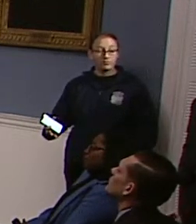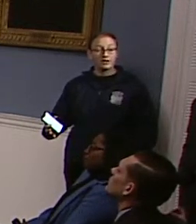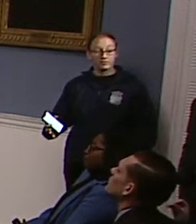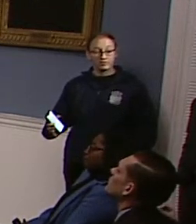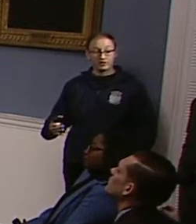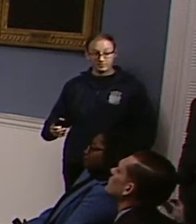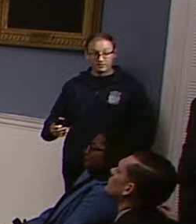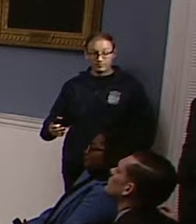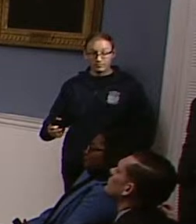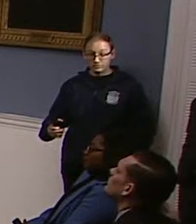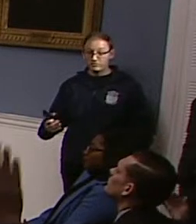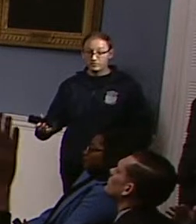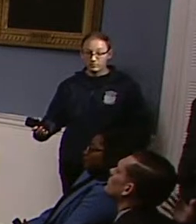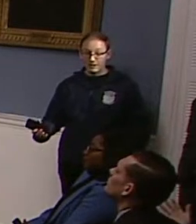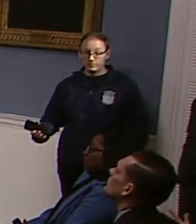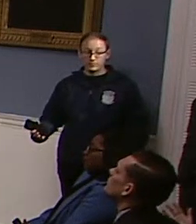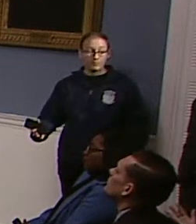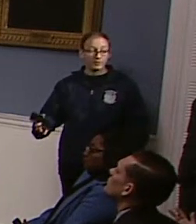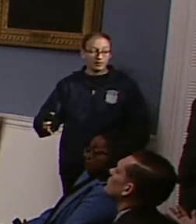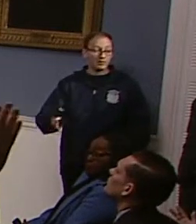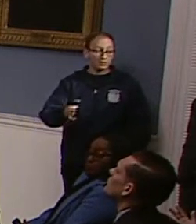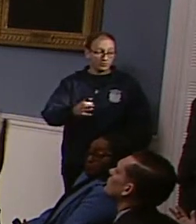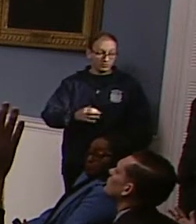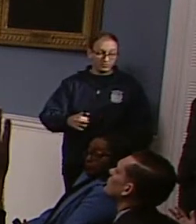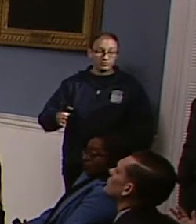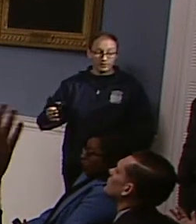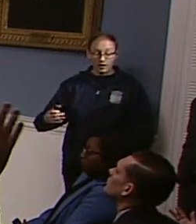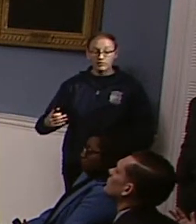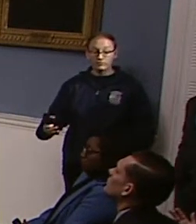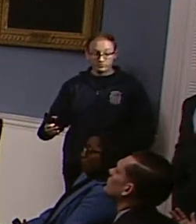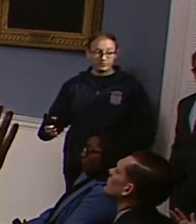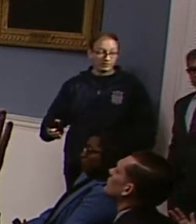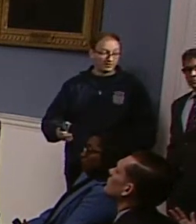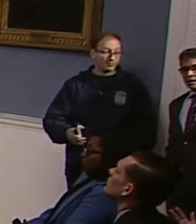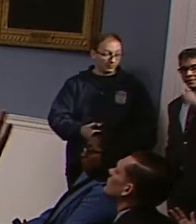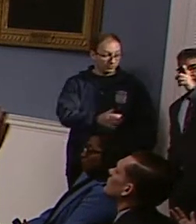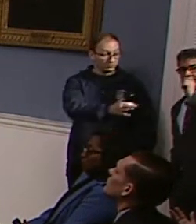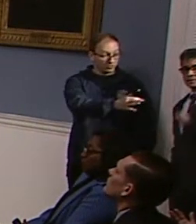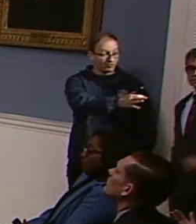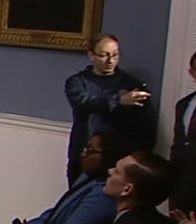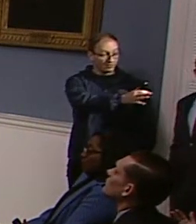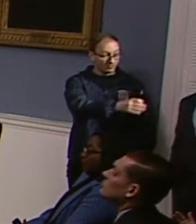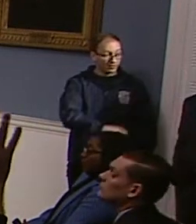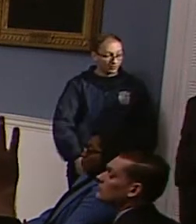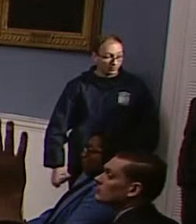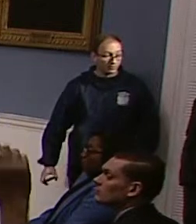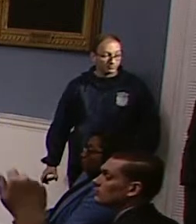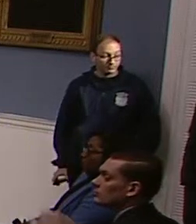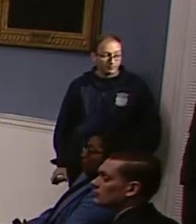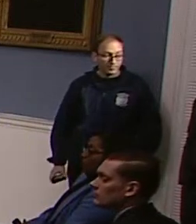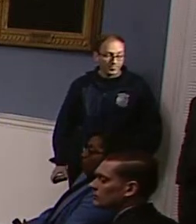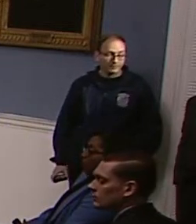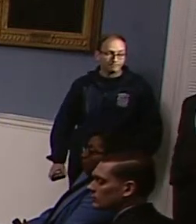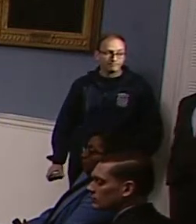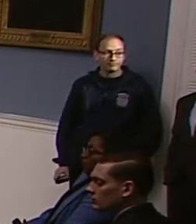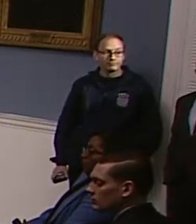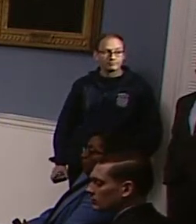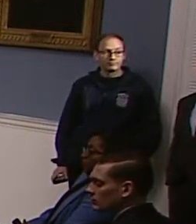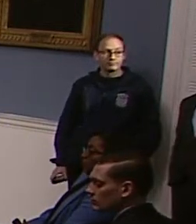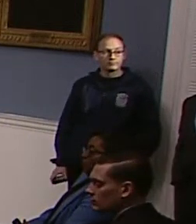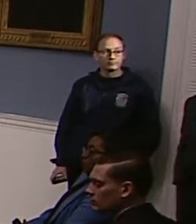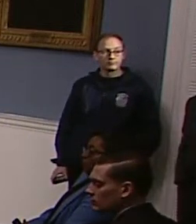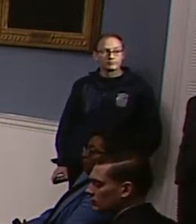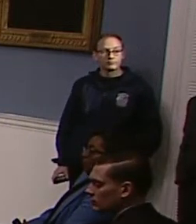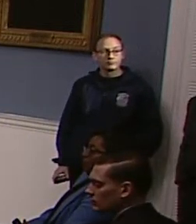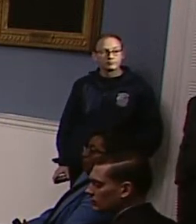confinement's not nobody used in else the has city on topic jails. questions, then we're What's happy the to wrap it up. discrepancy Do other folks have on topic questions? Did you have one on topic? Yeah, go. How's the city